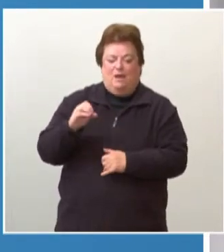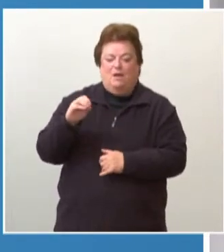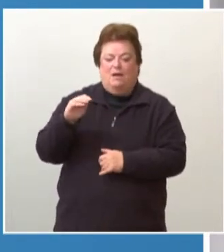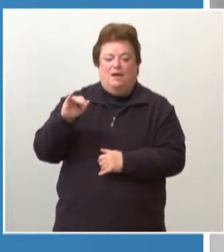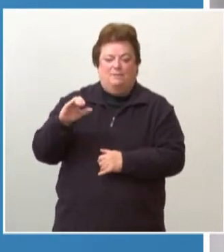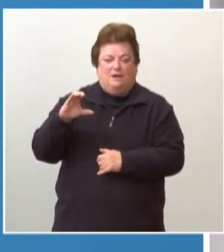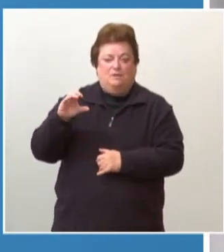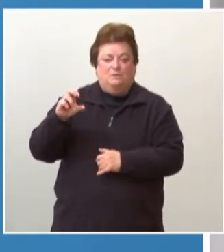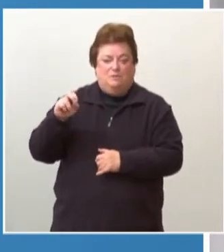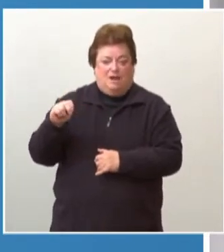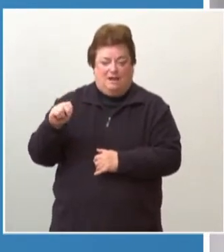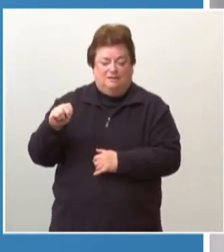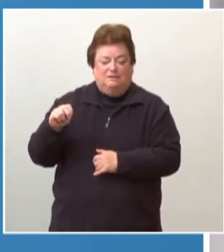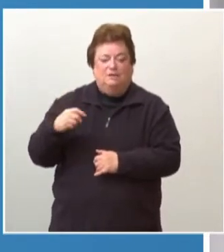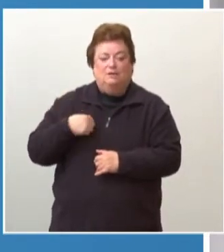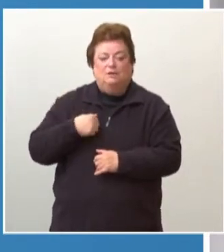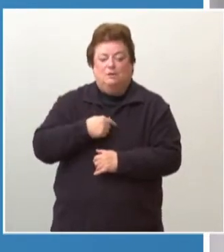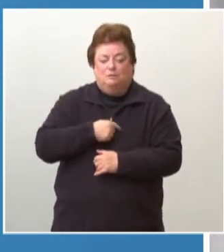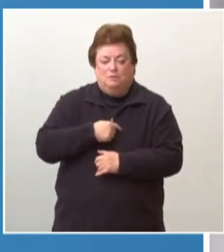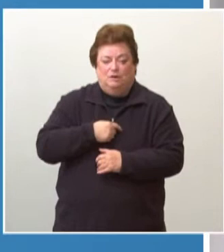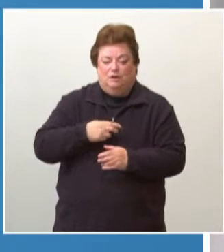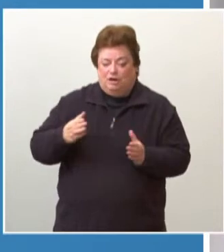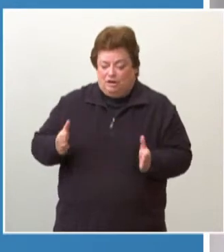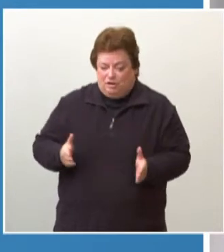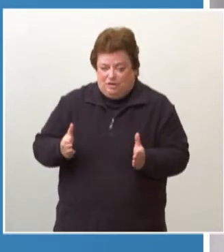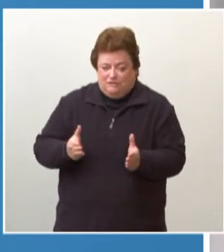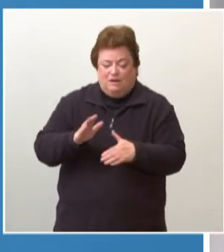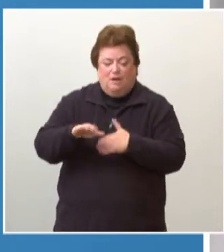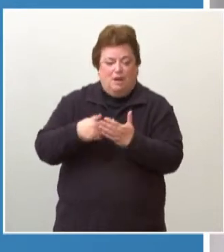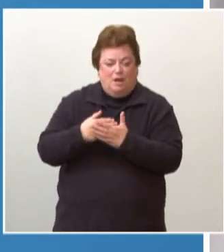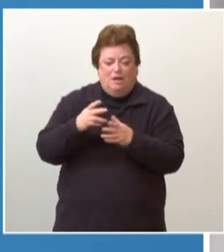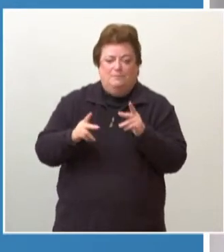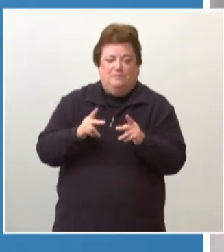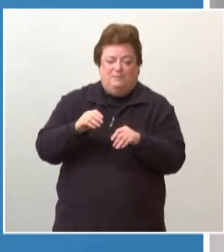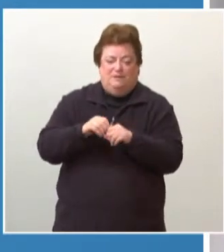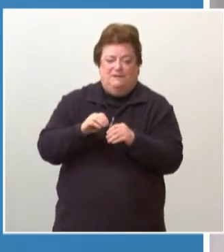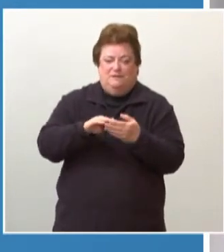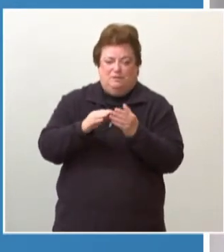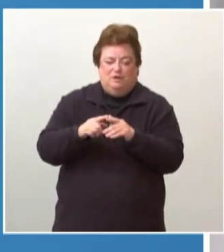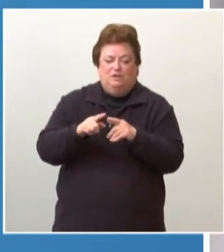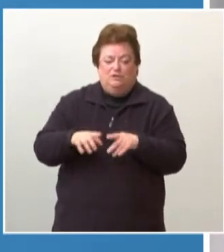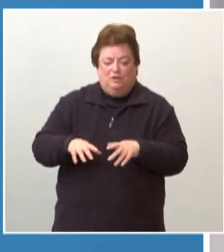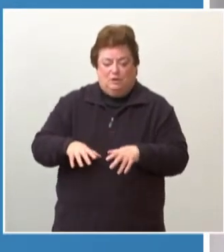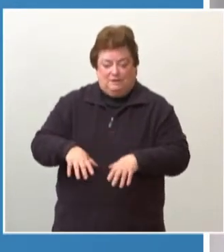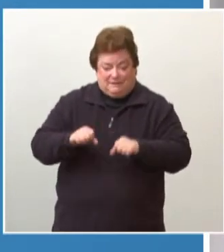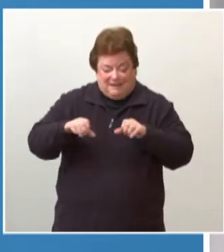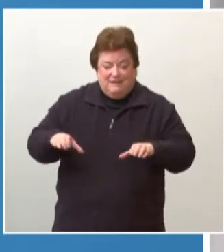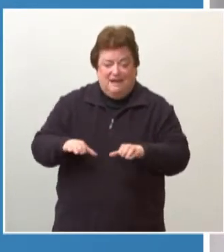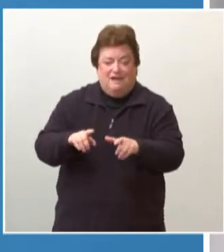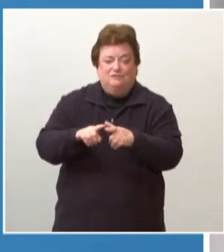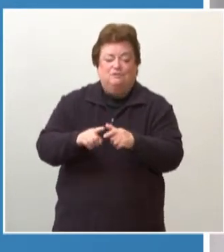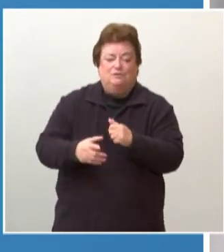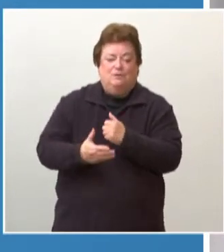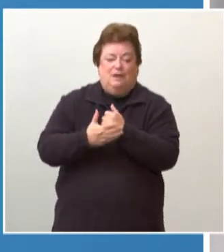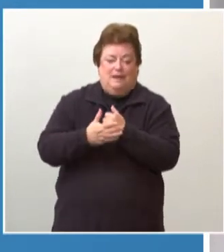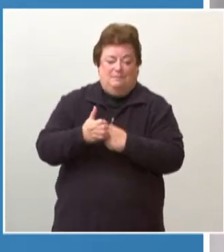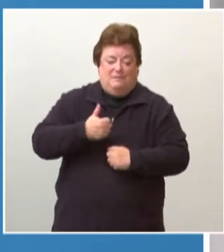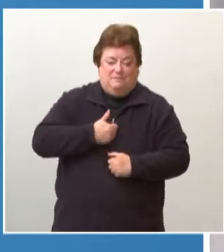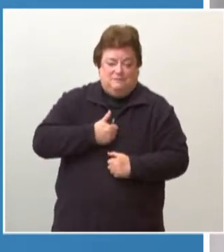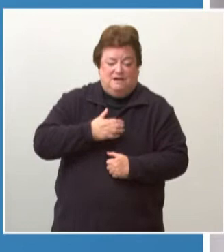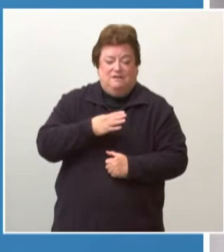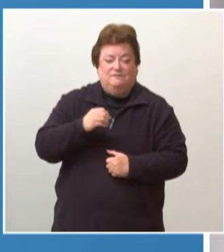Omicron surge. We're urging all members of our community to take action to help themselves and their loved ones slow the spread